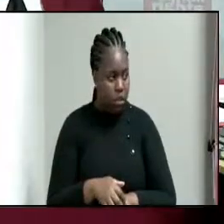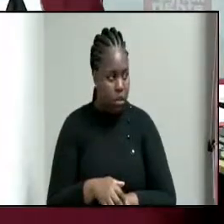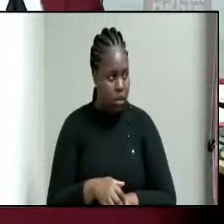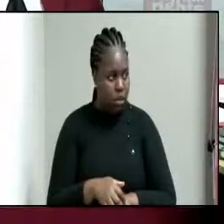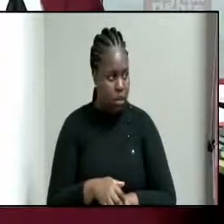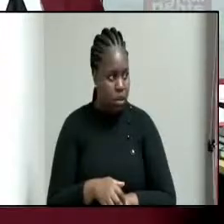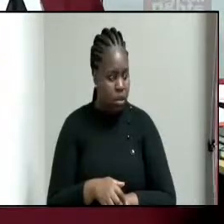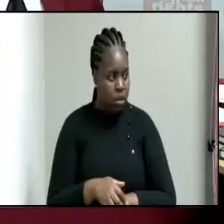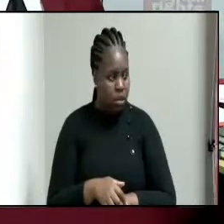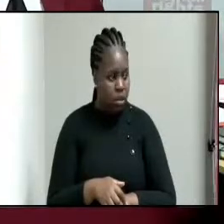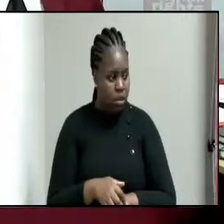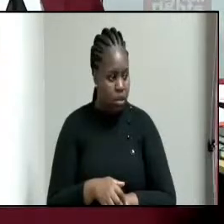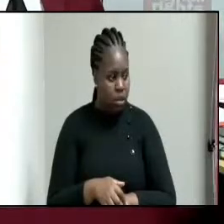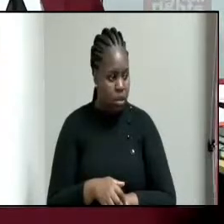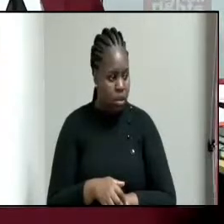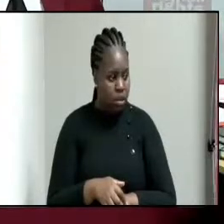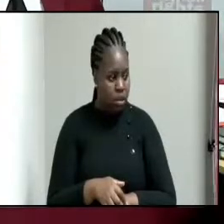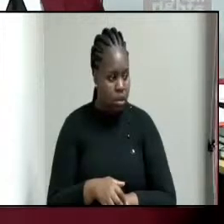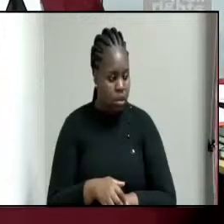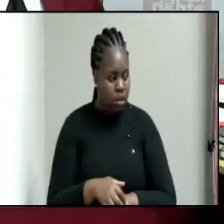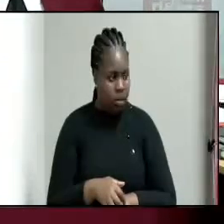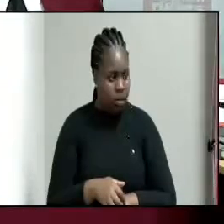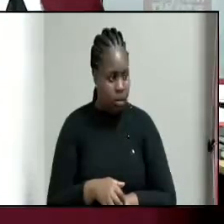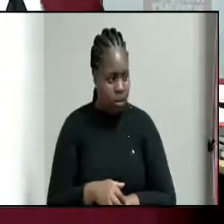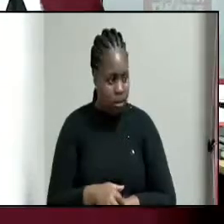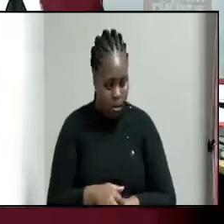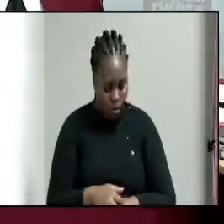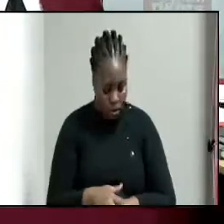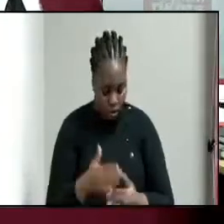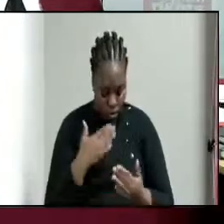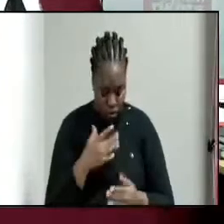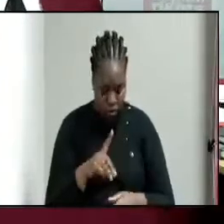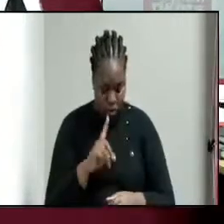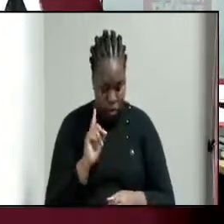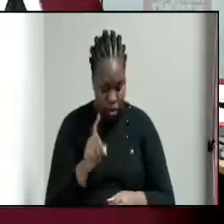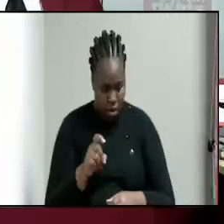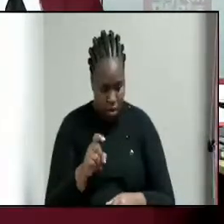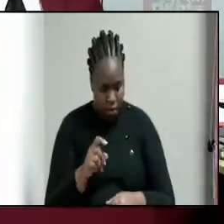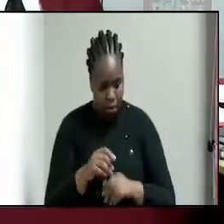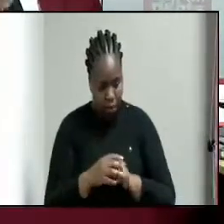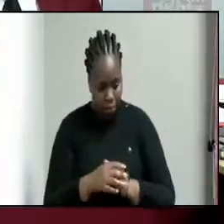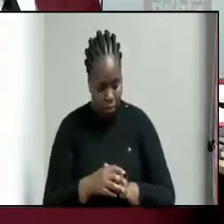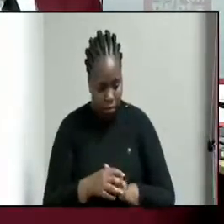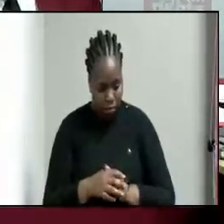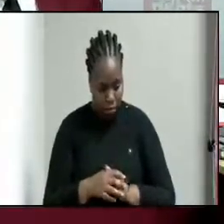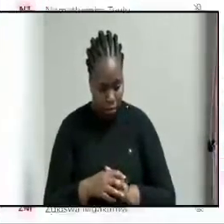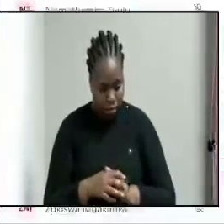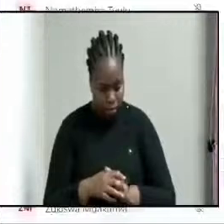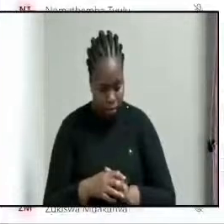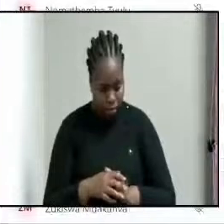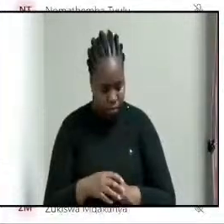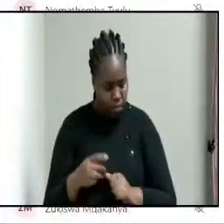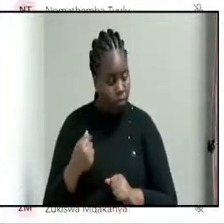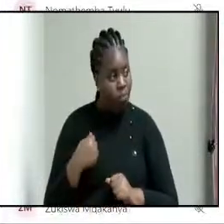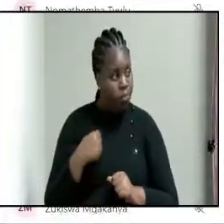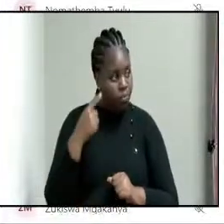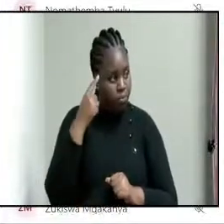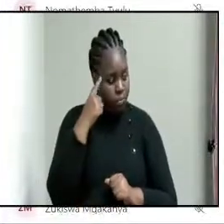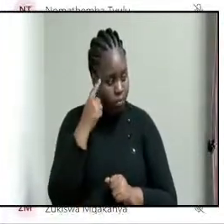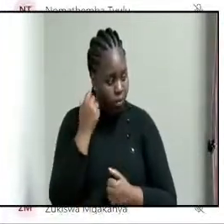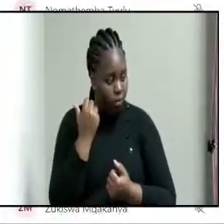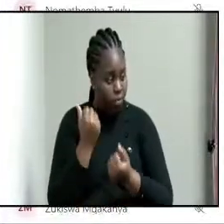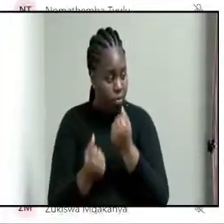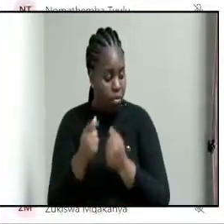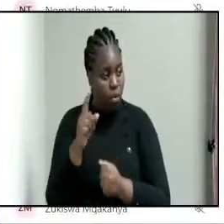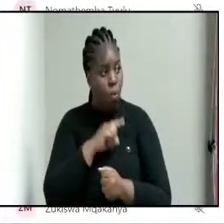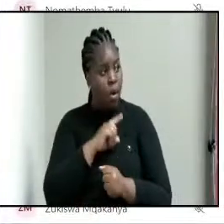Okay. If I get the question clearly, Commissioner, thank you so much for the question, is that I think the state, because if you go to